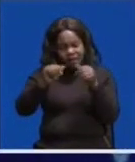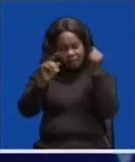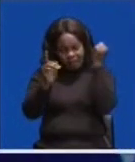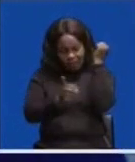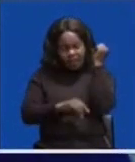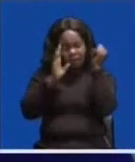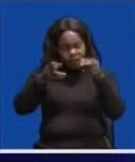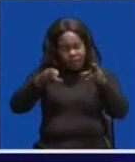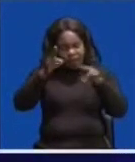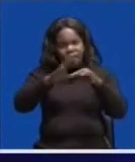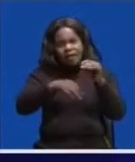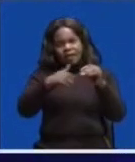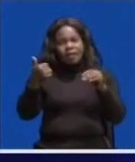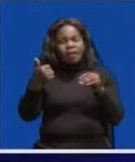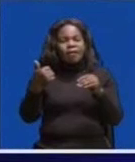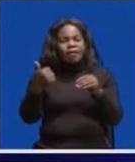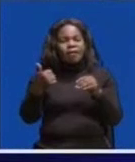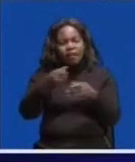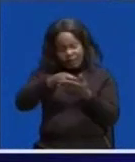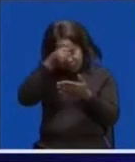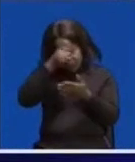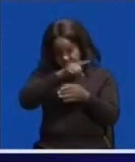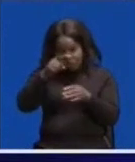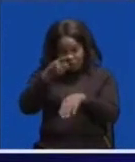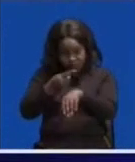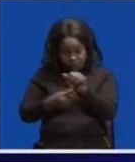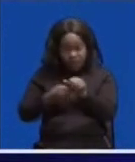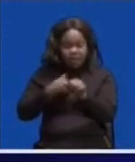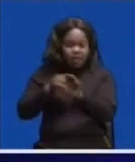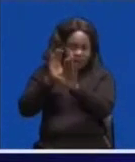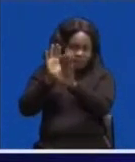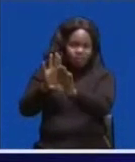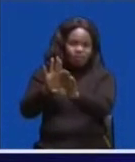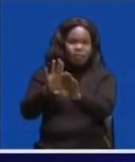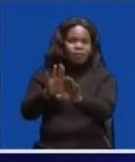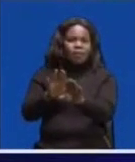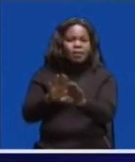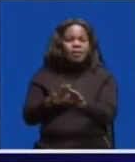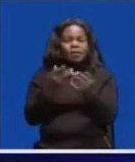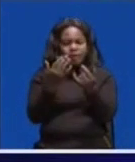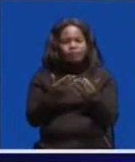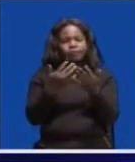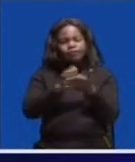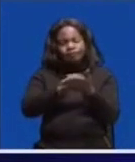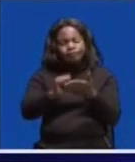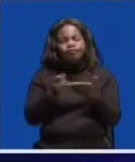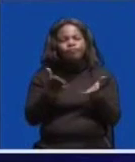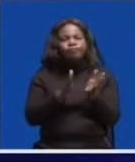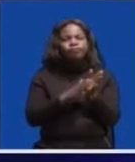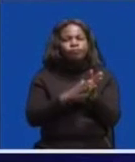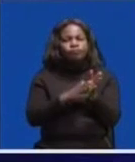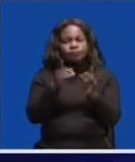other students, while those expelled have been brought in onto suspension pending reinstatement in school.